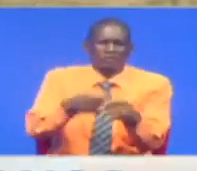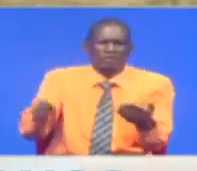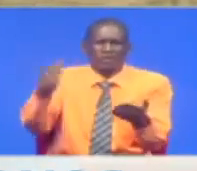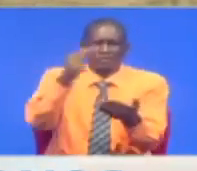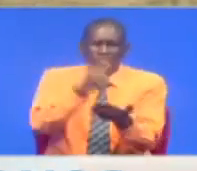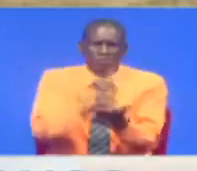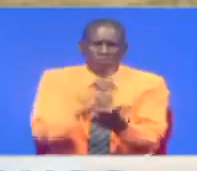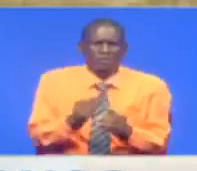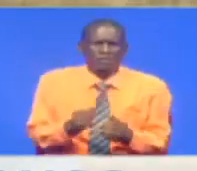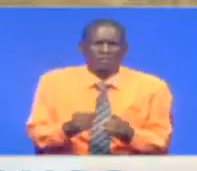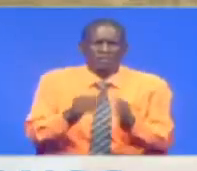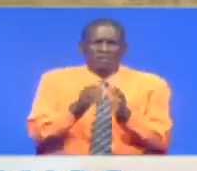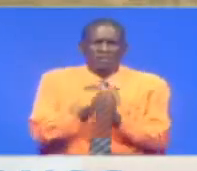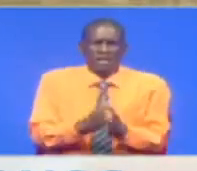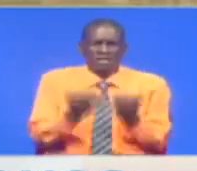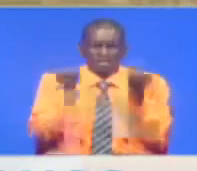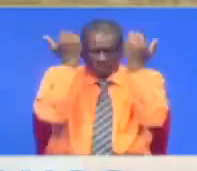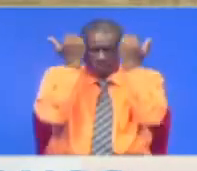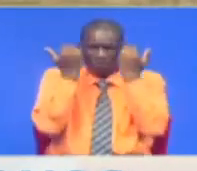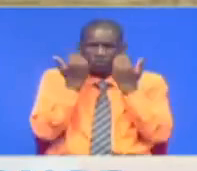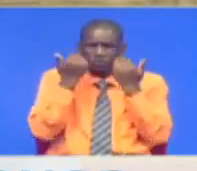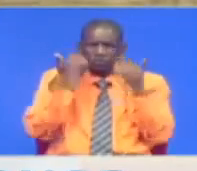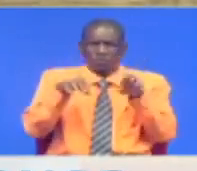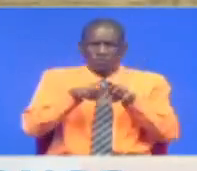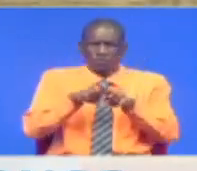employment. And the courts